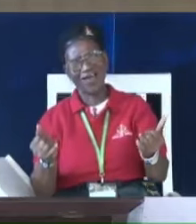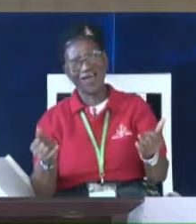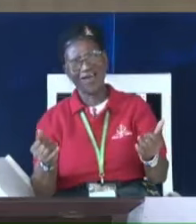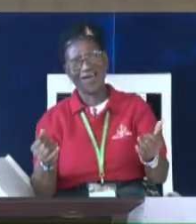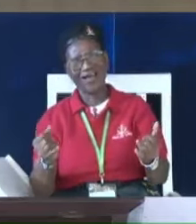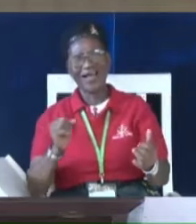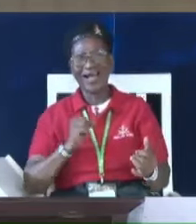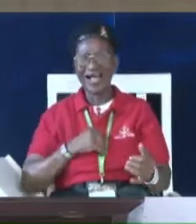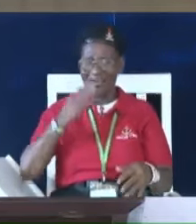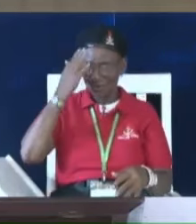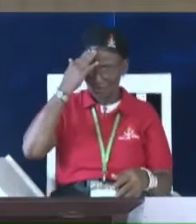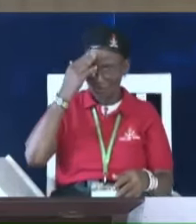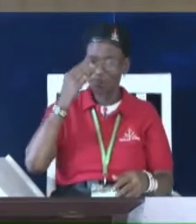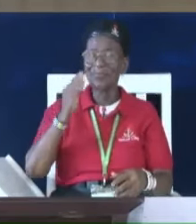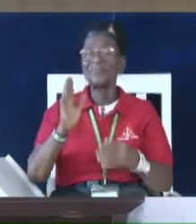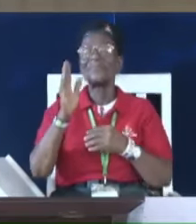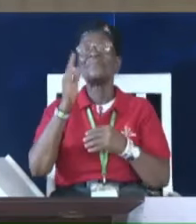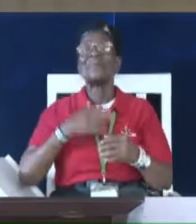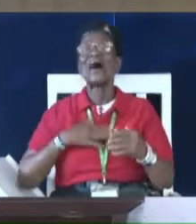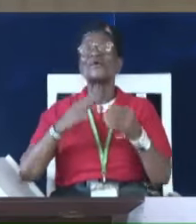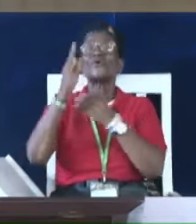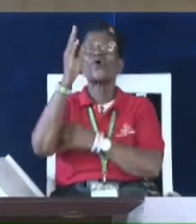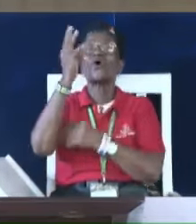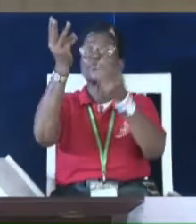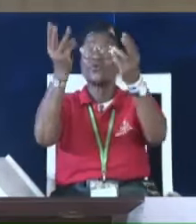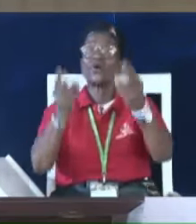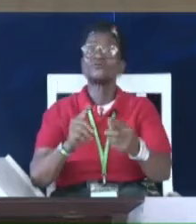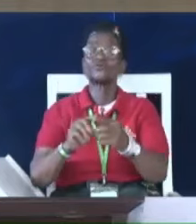I knew my God wants to do something great.